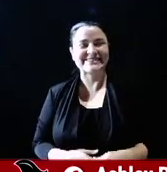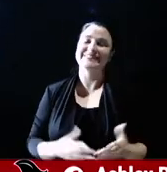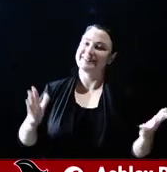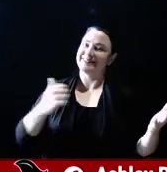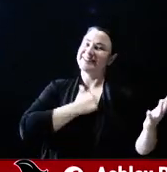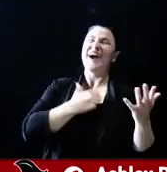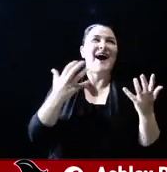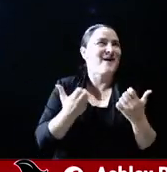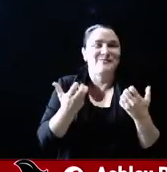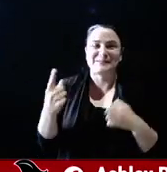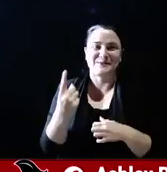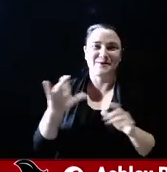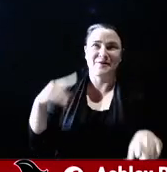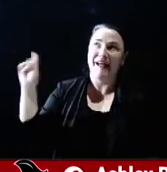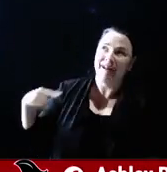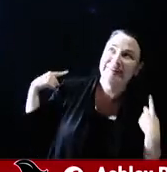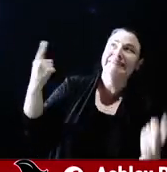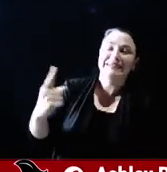Sorry, I've always wanted to do that.